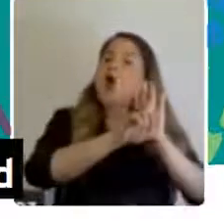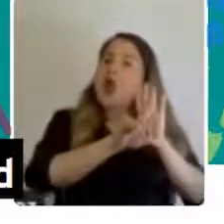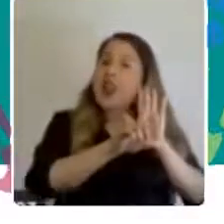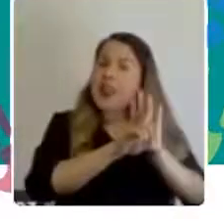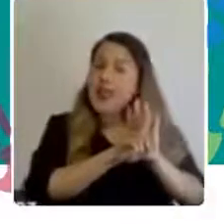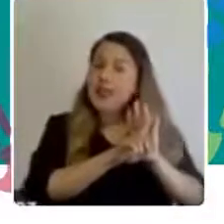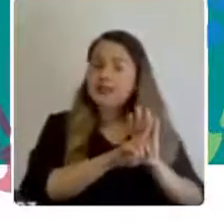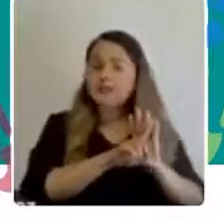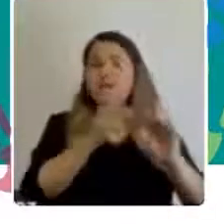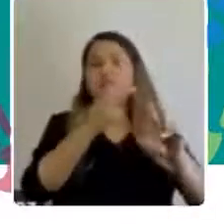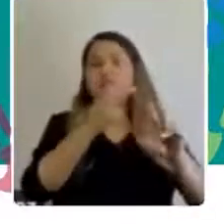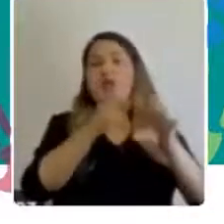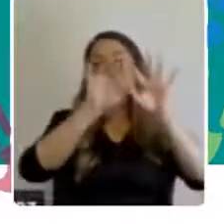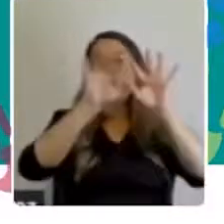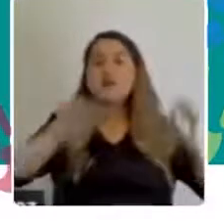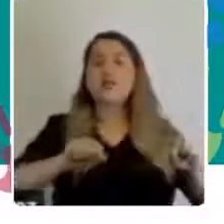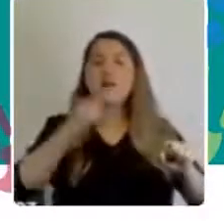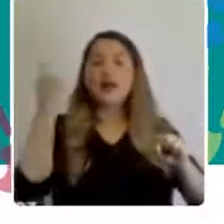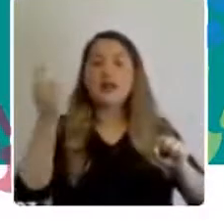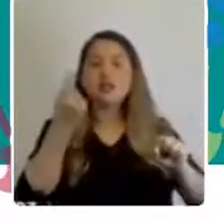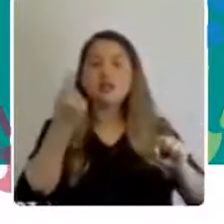have the